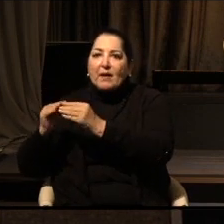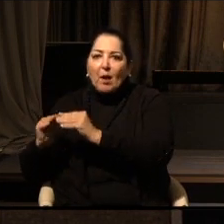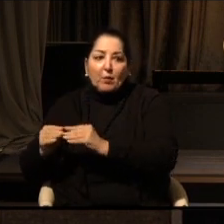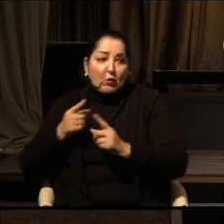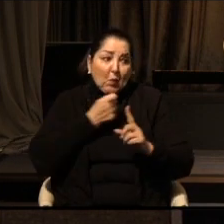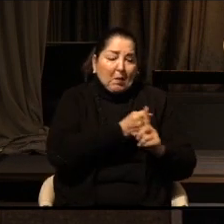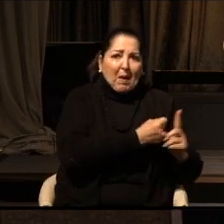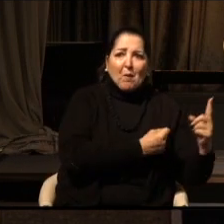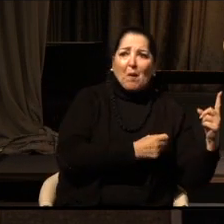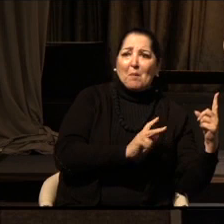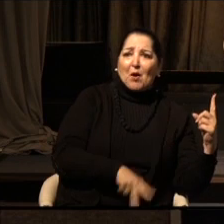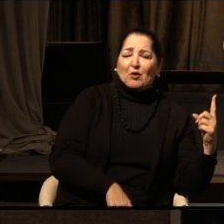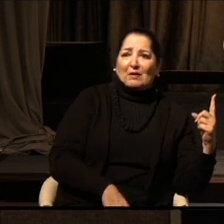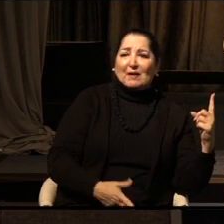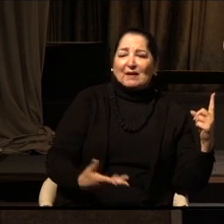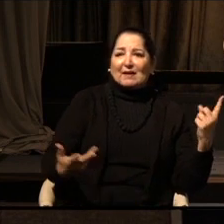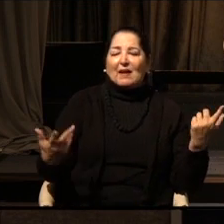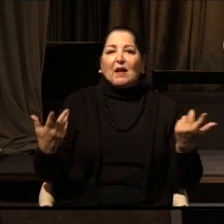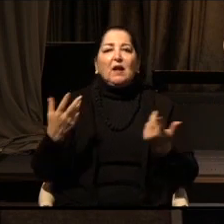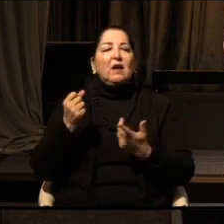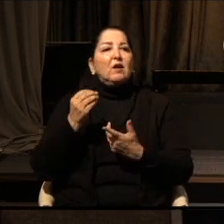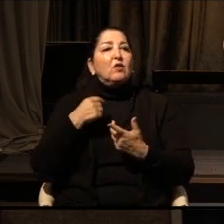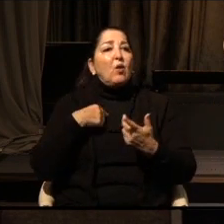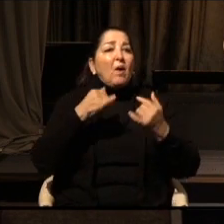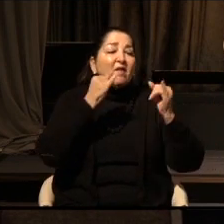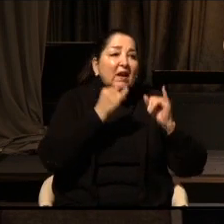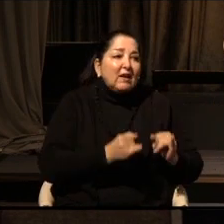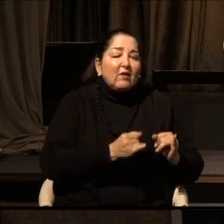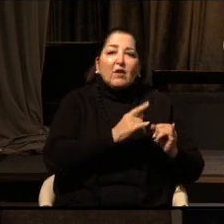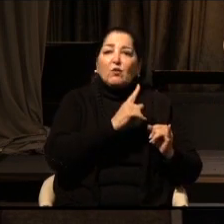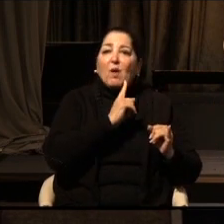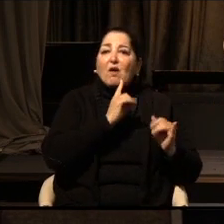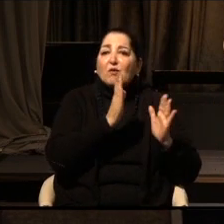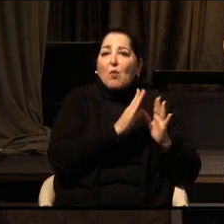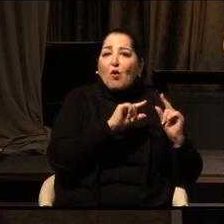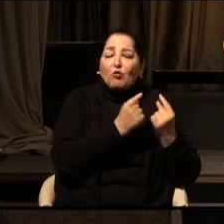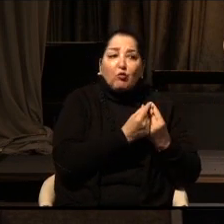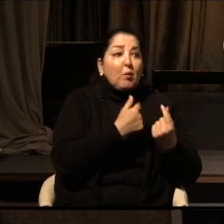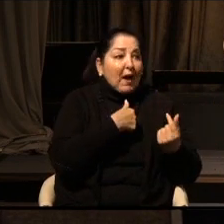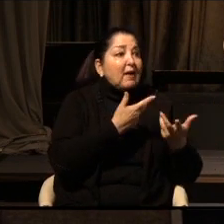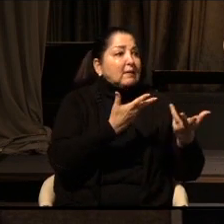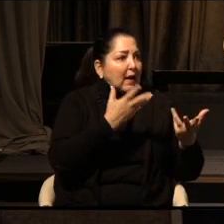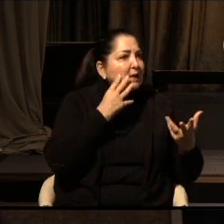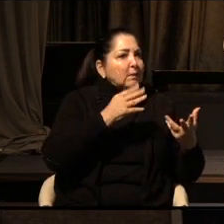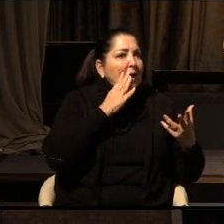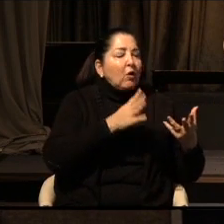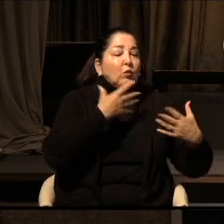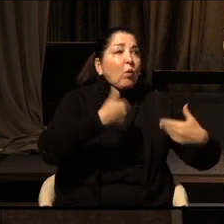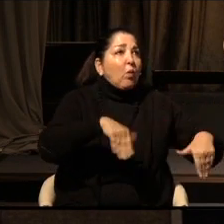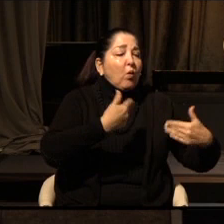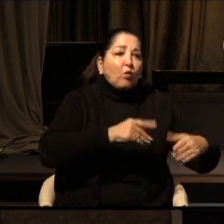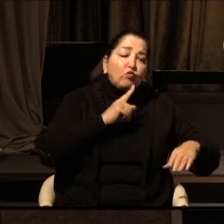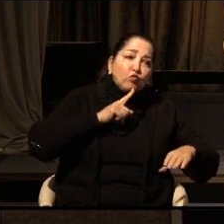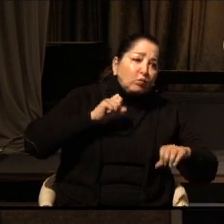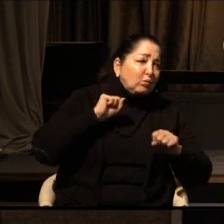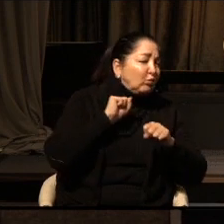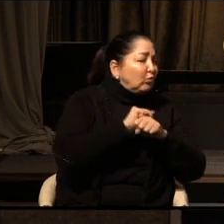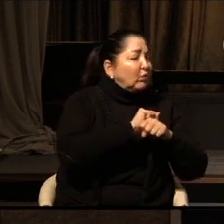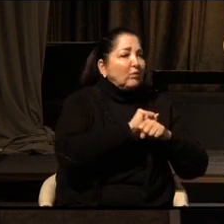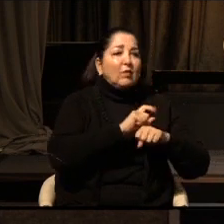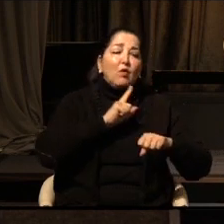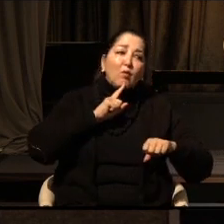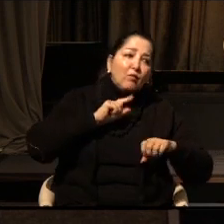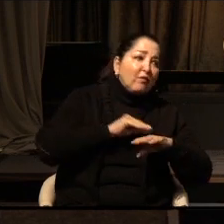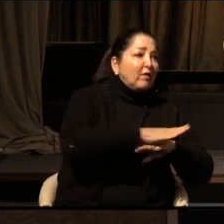surface-level exchange with an artist, while an individual or a small group has an interactive experience that is truly transformative?